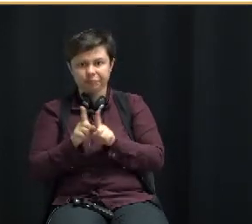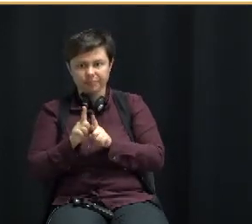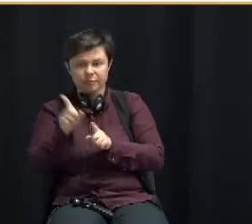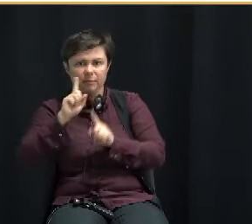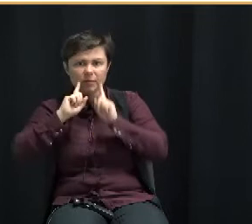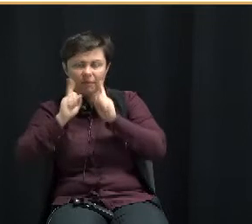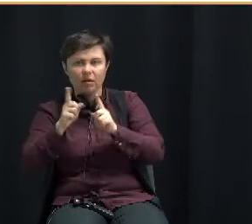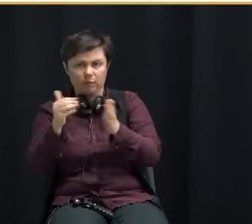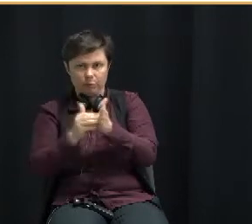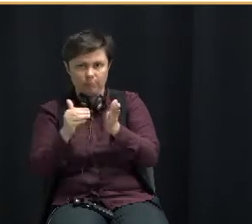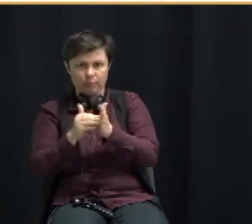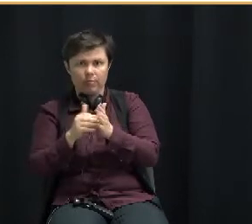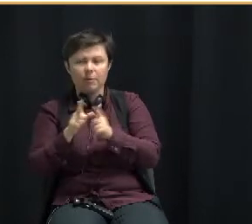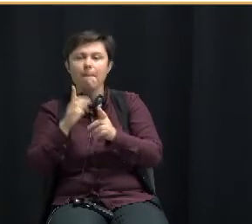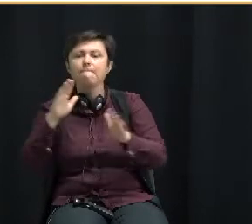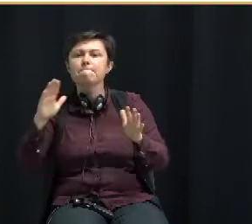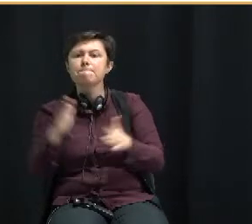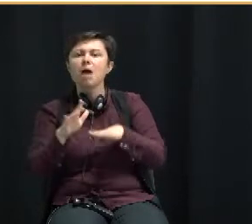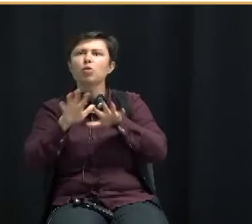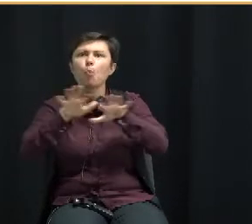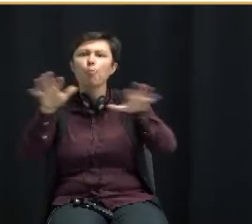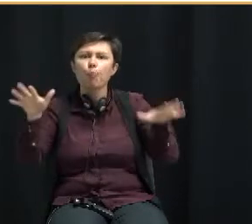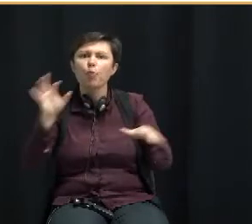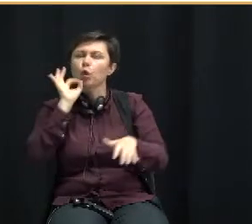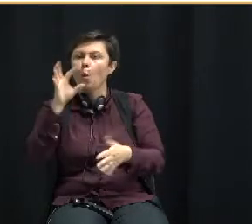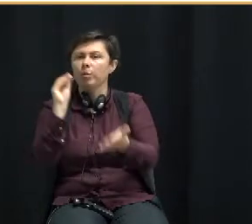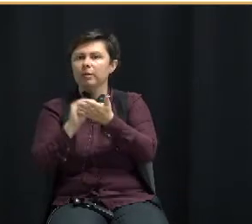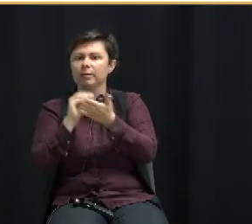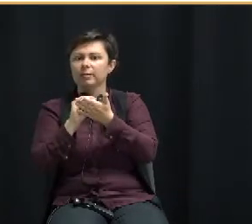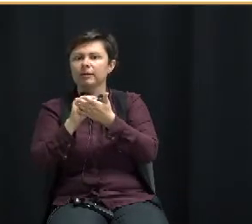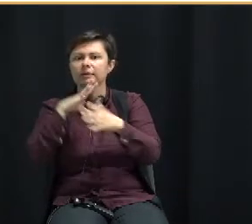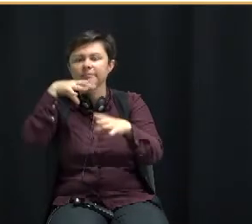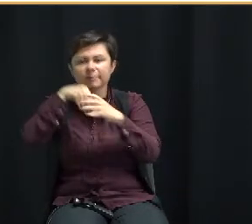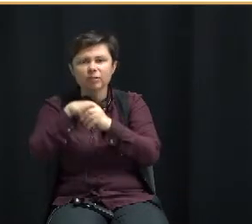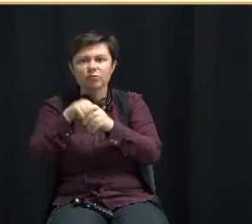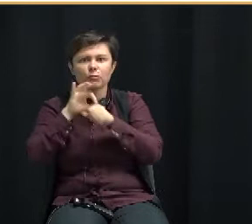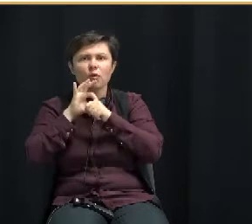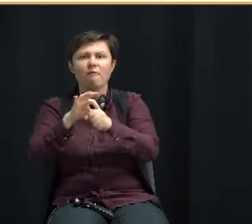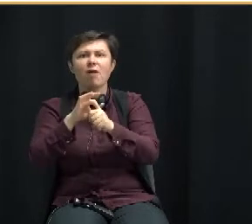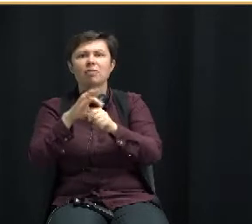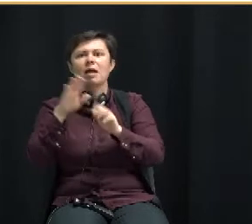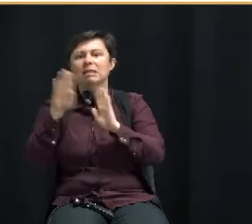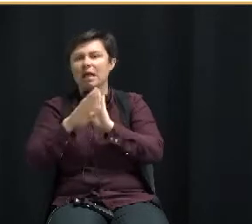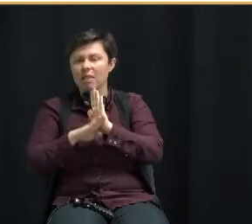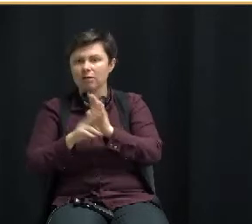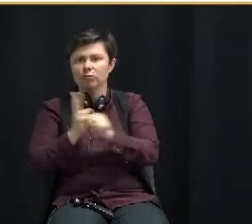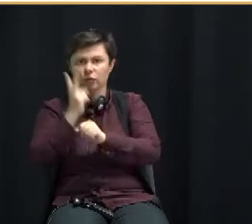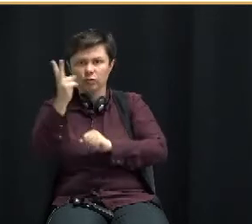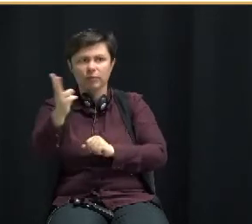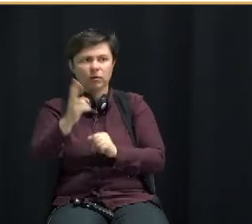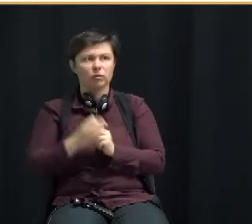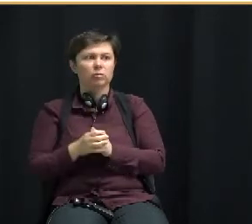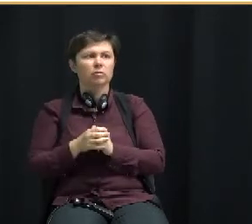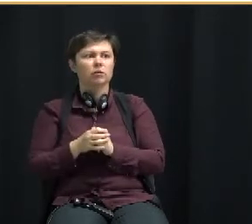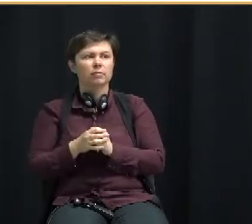still a problem, and sometimes a misunderstanding of their needs, or also lack of